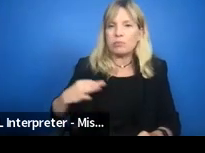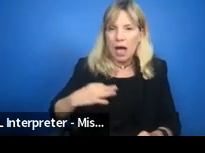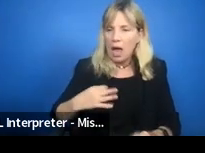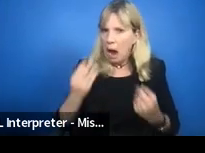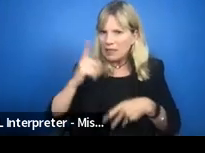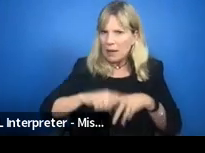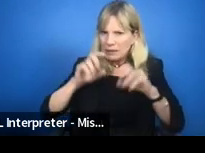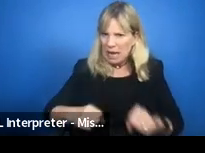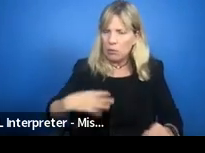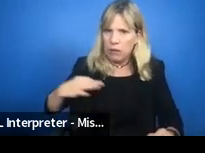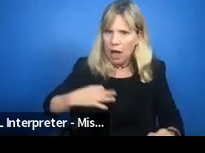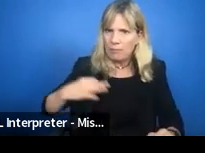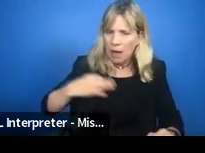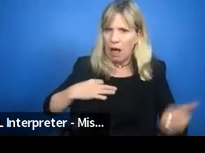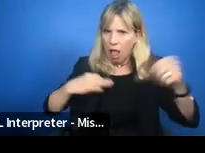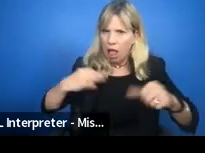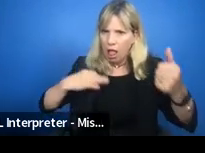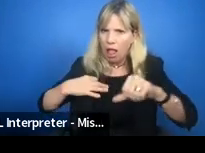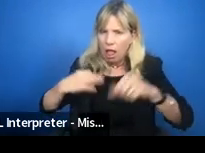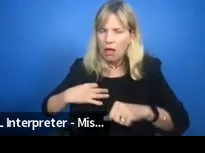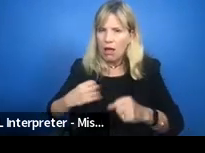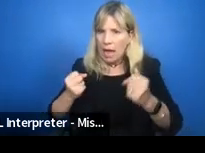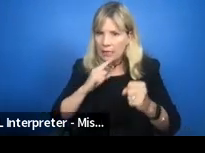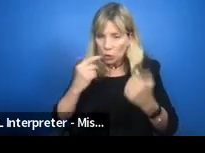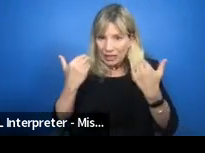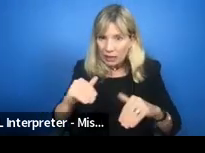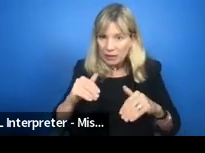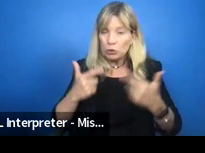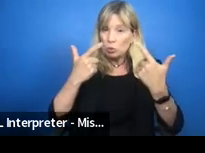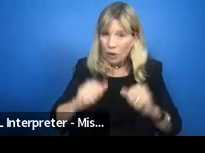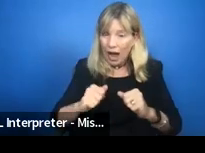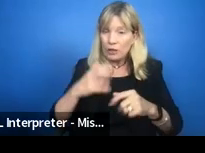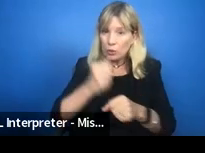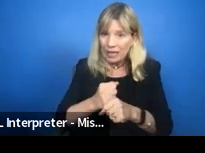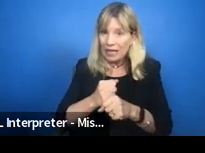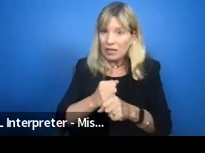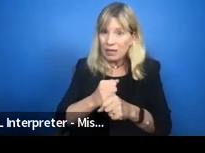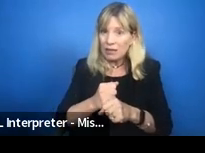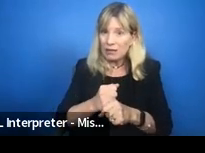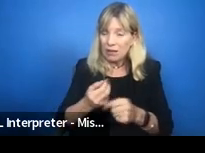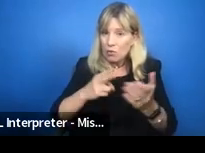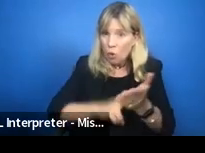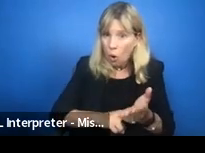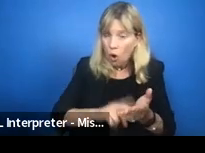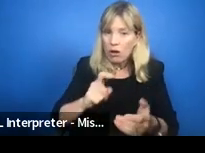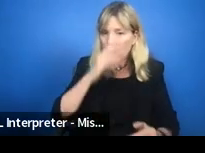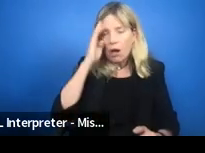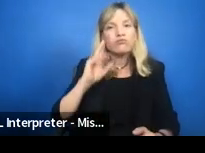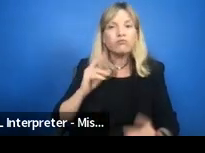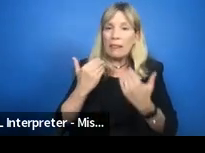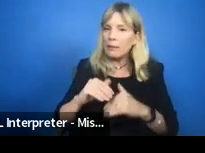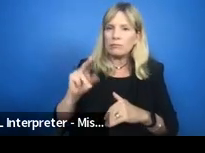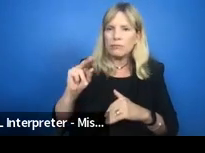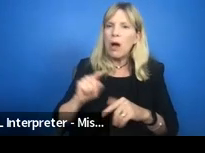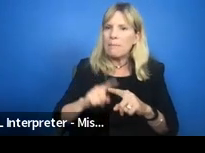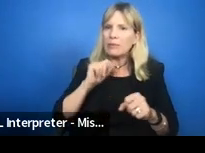be, I don't know, is there a limit for that, for you trying to get yourself enrolled? No limit, but I